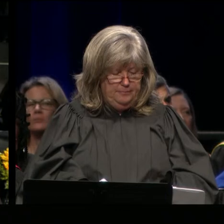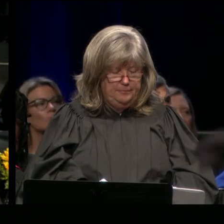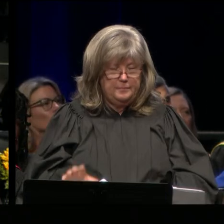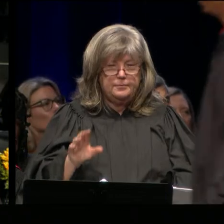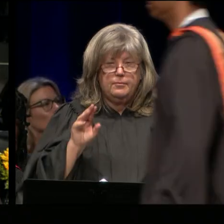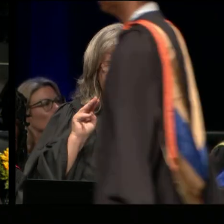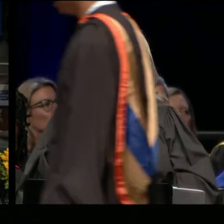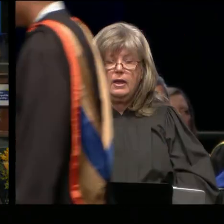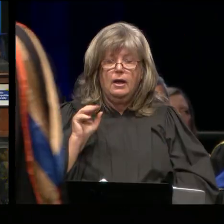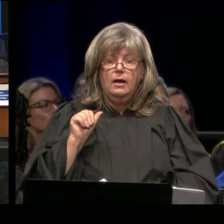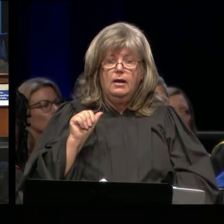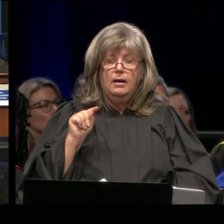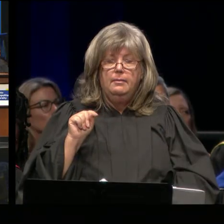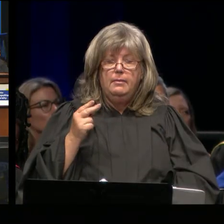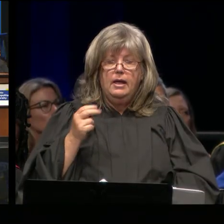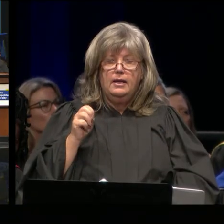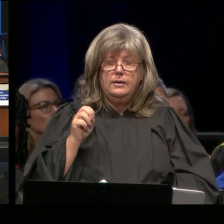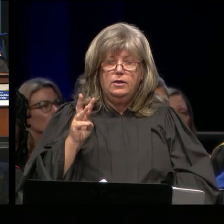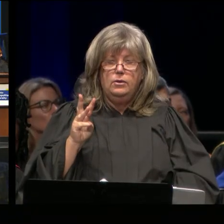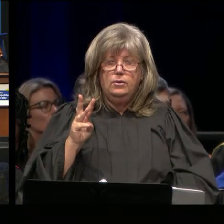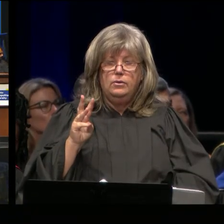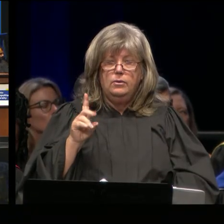Matthew Dennerine.